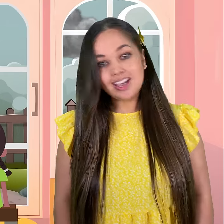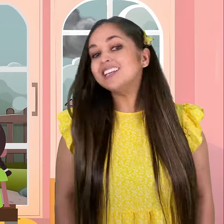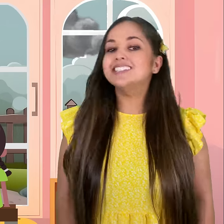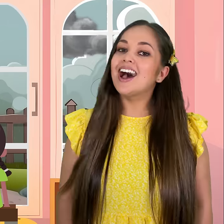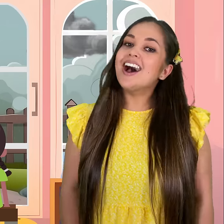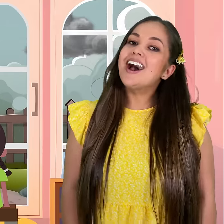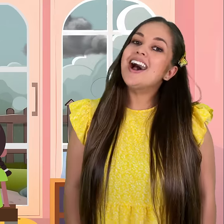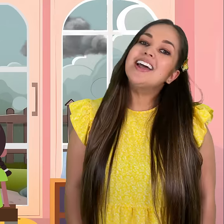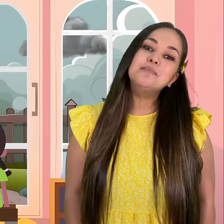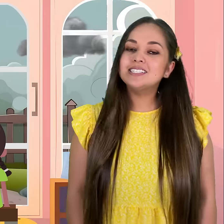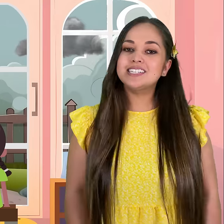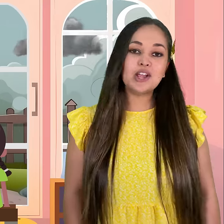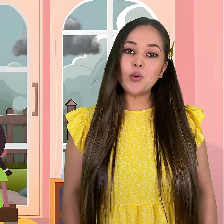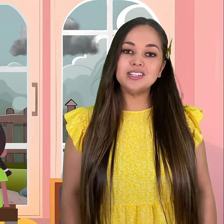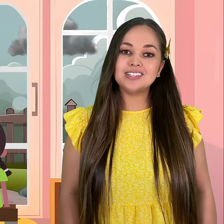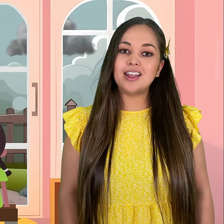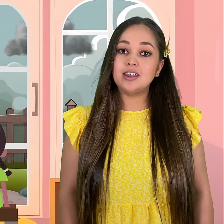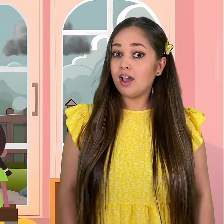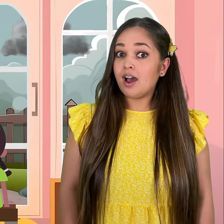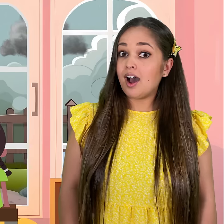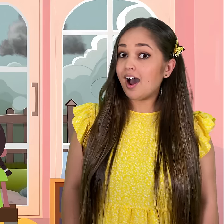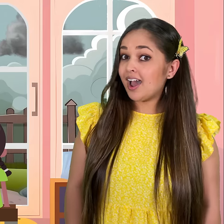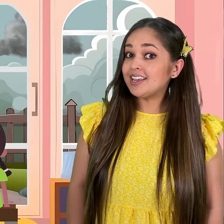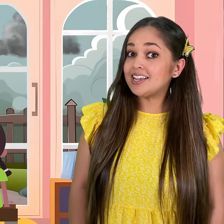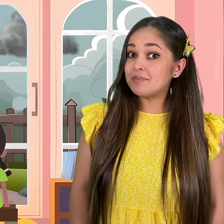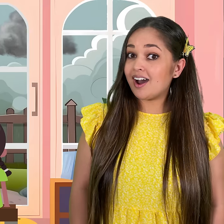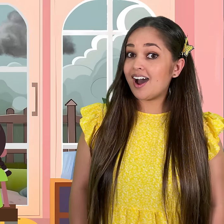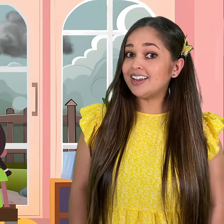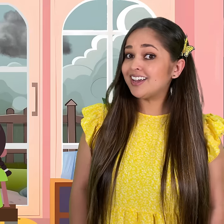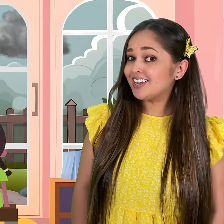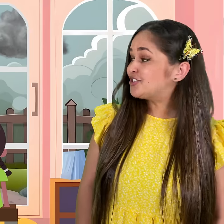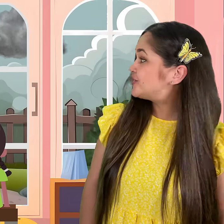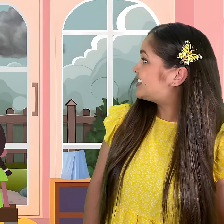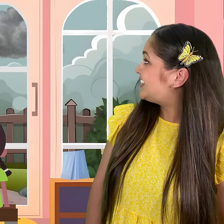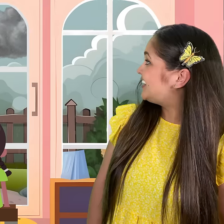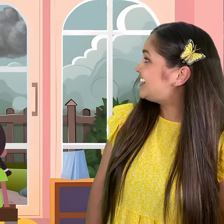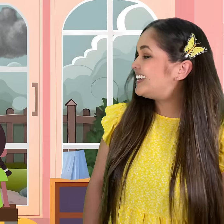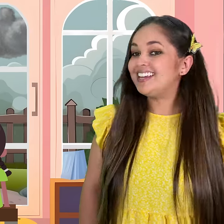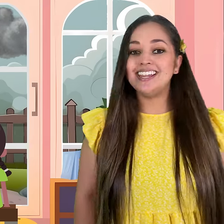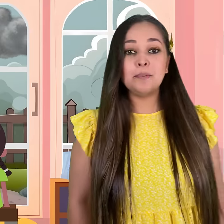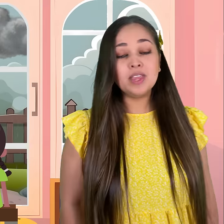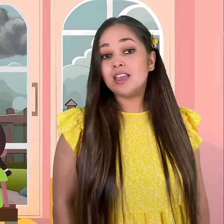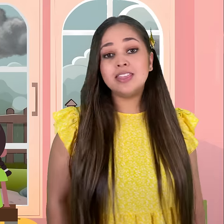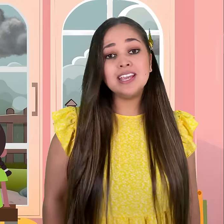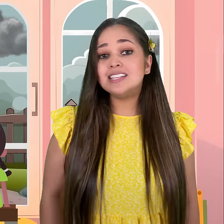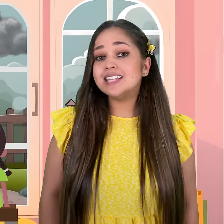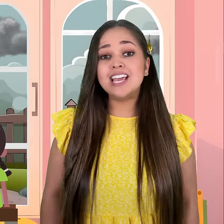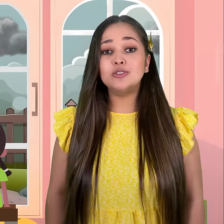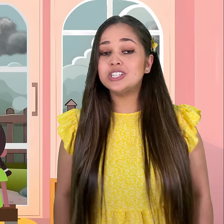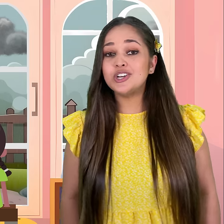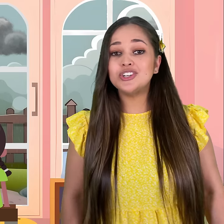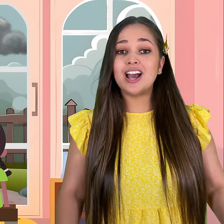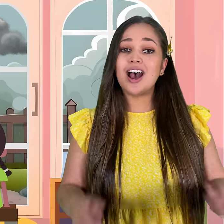Sun, Sun, Mr. Golden Sun, hiding behind a tree.